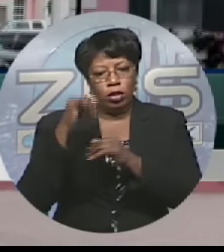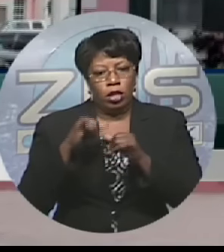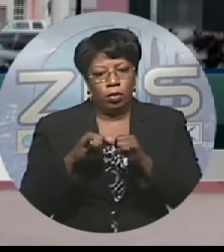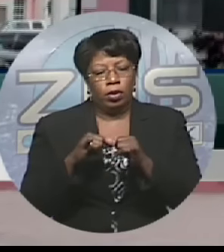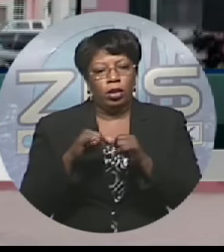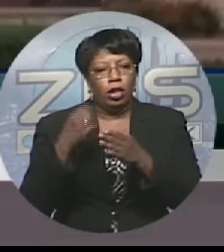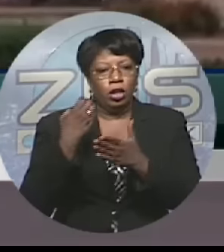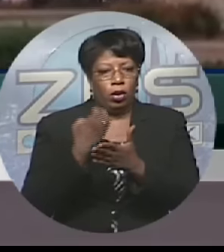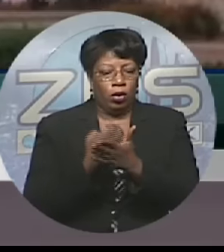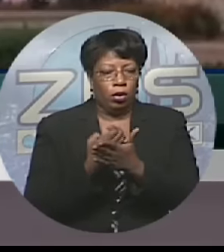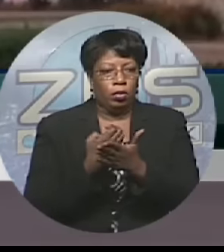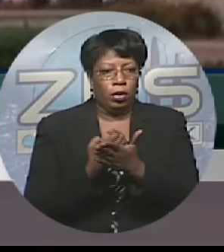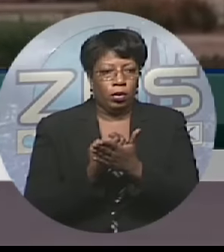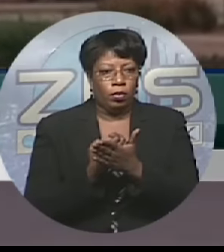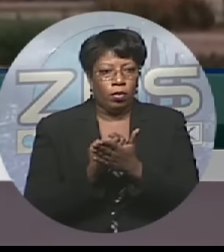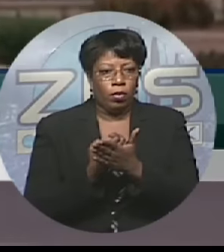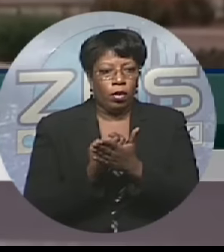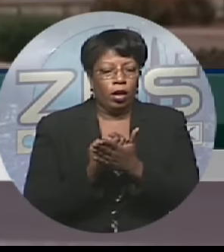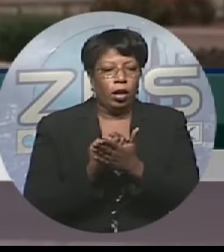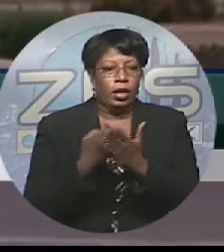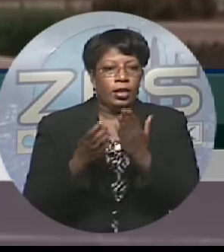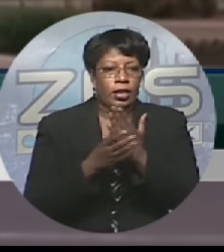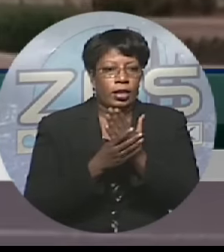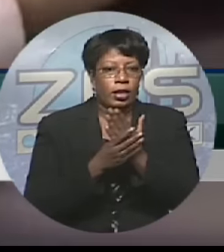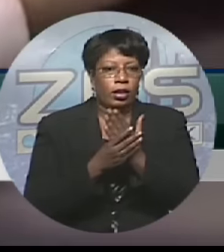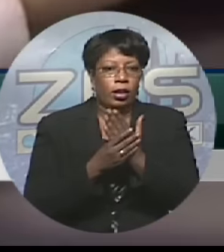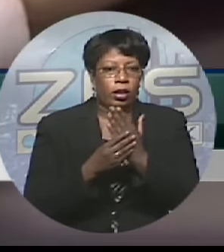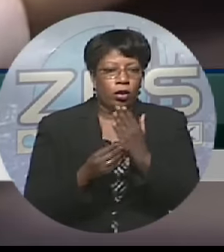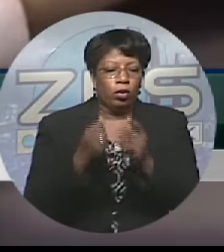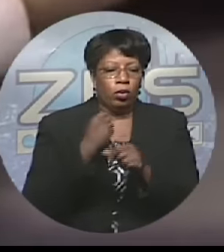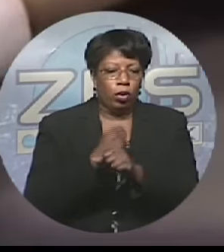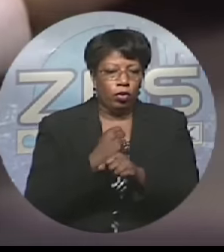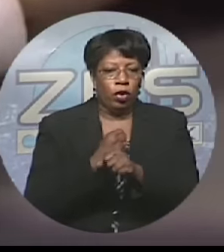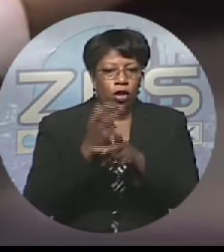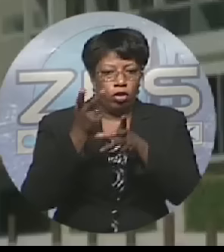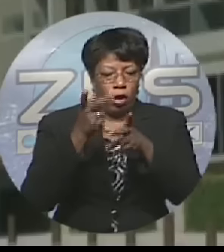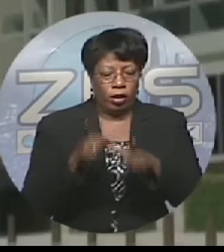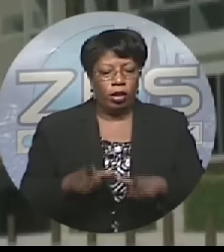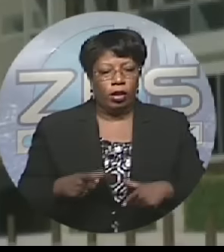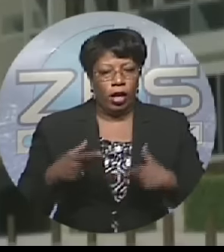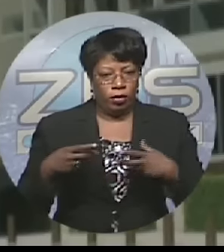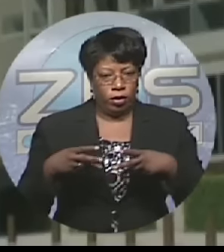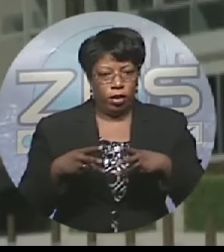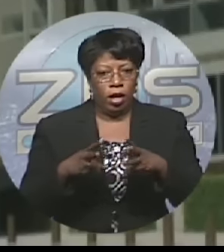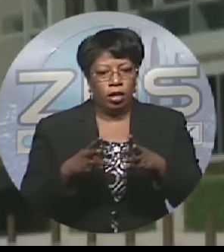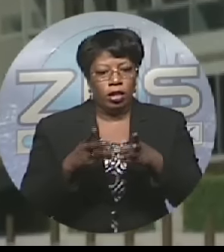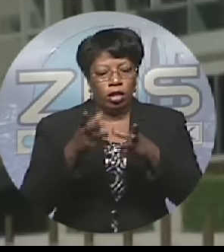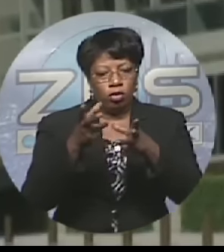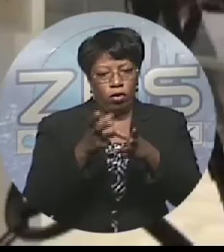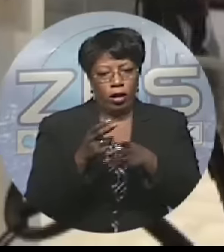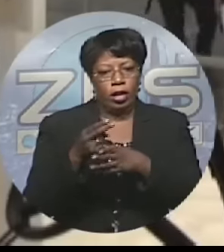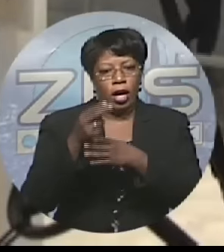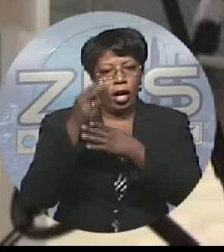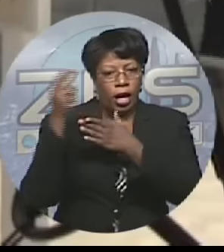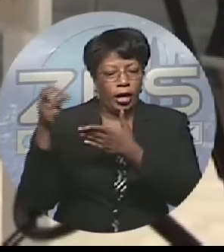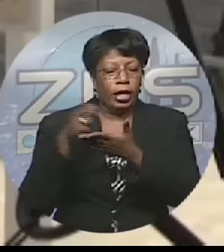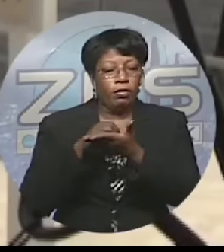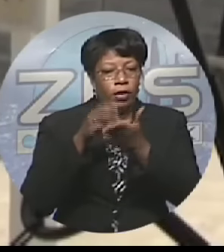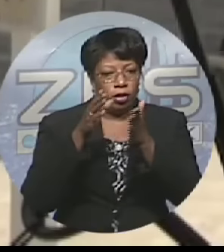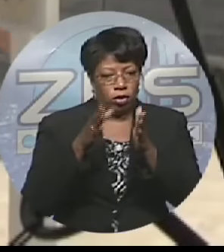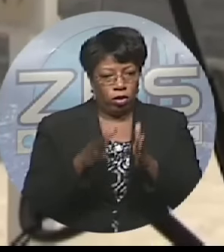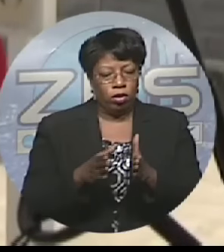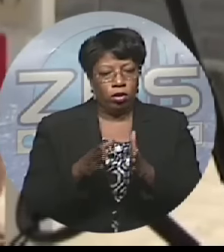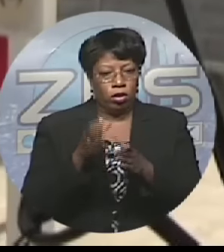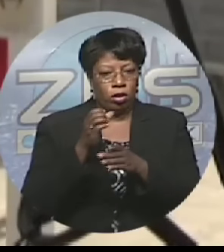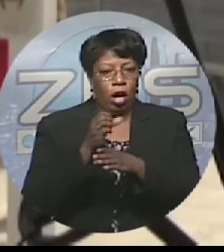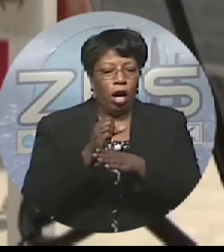in the region, whose tax climate, skilled workforce, and attractive lifestyles continue to attract high net worth investors in commercial and